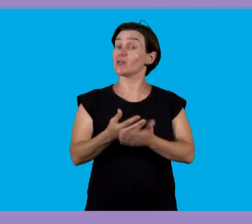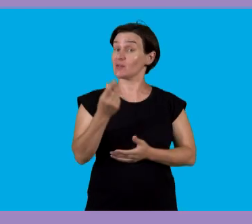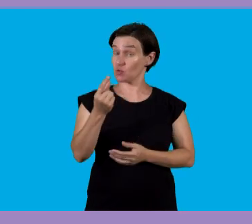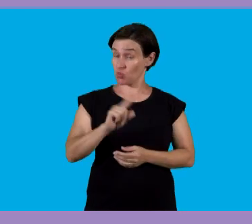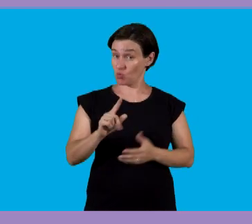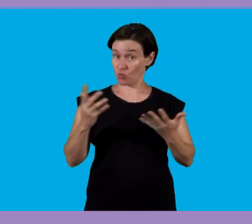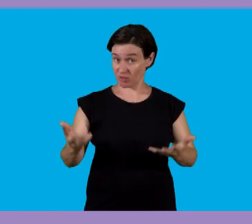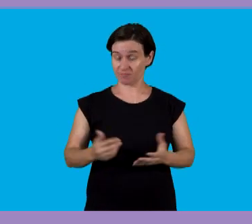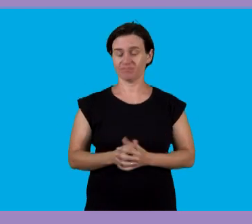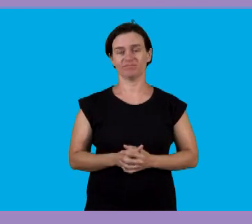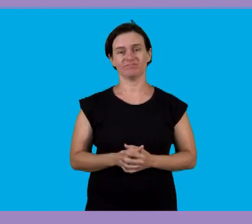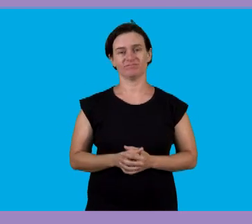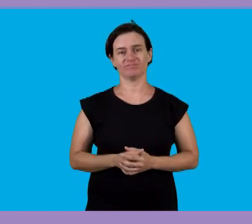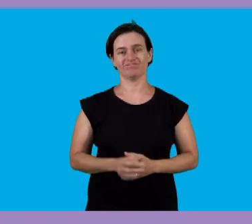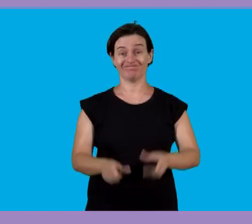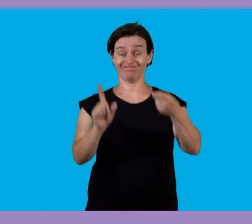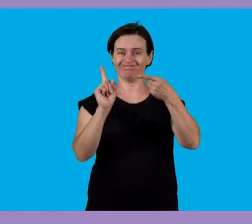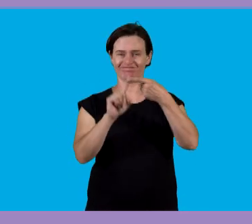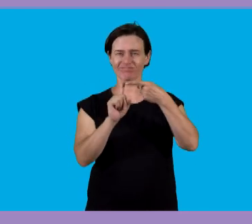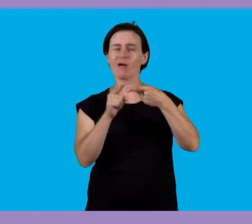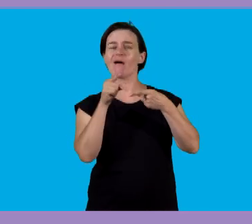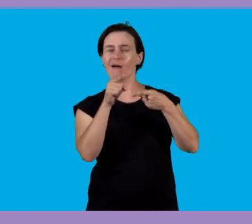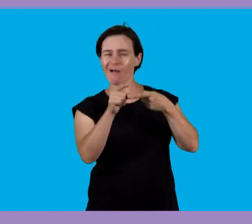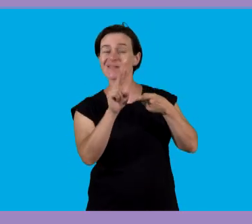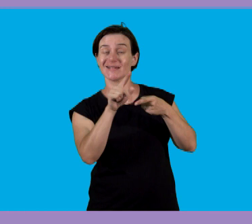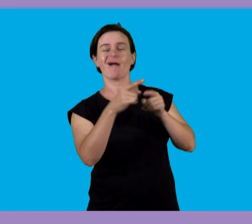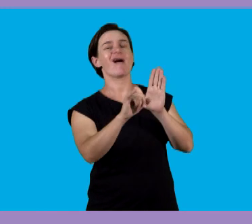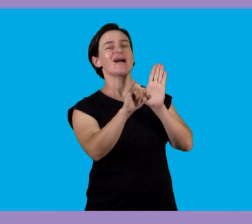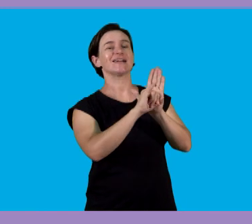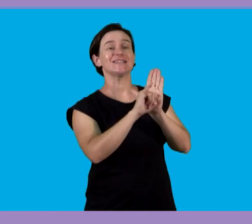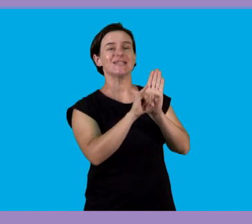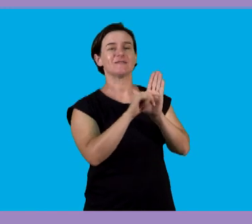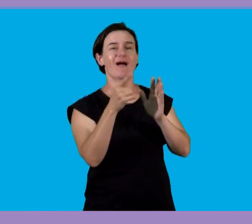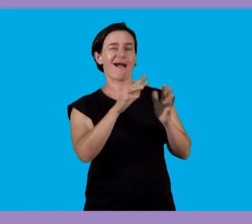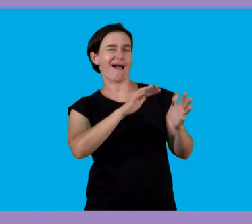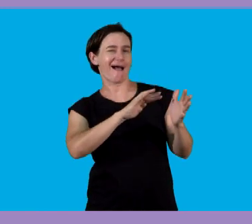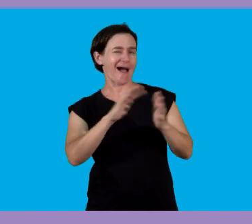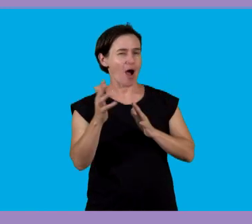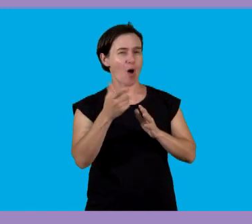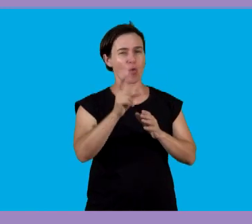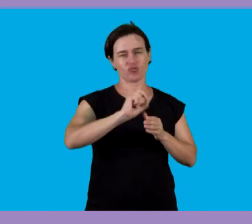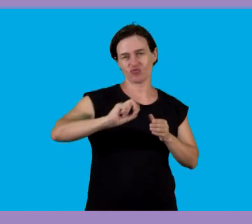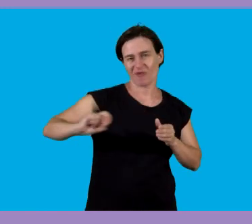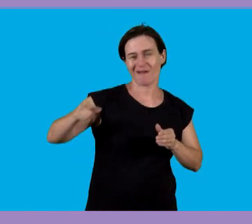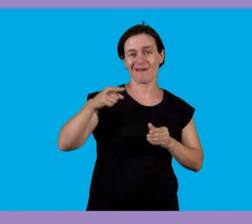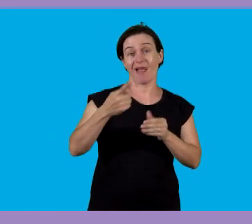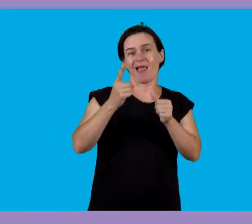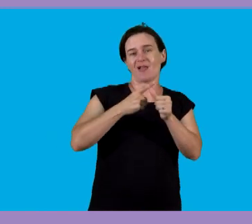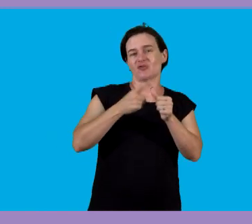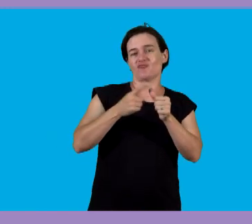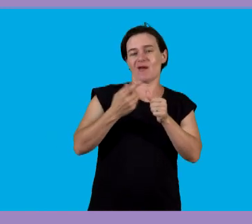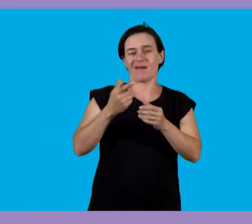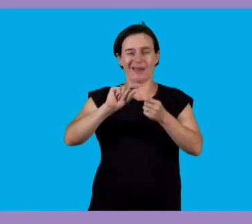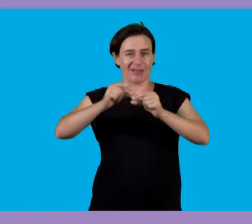this lesson, you should be able to recognize and identify conventions for writing algebraic